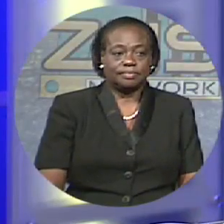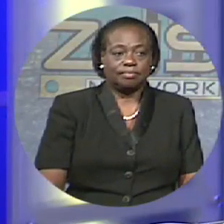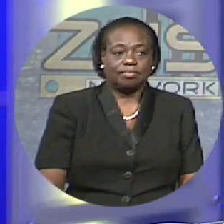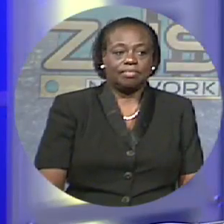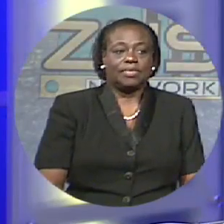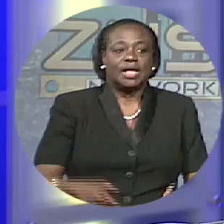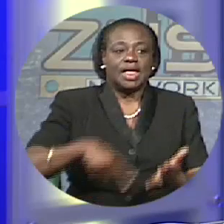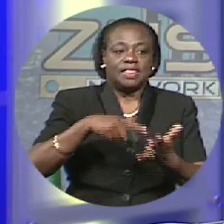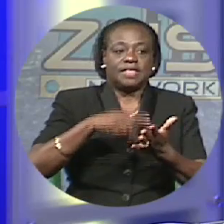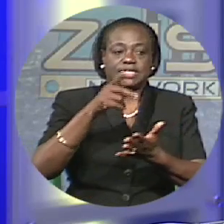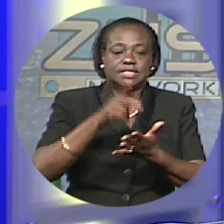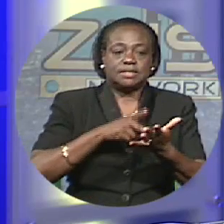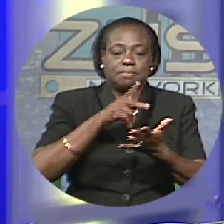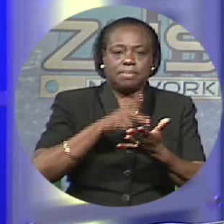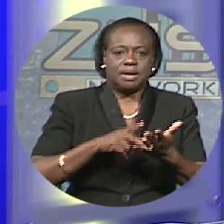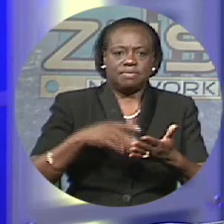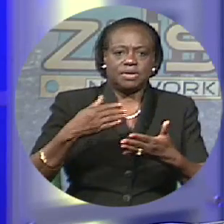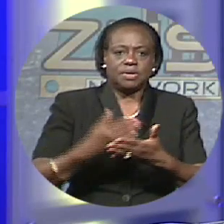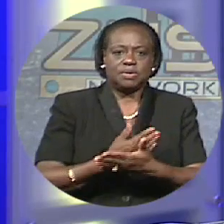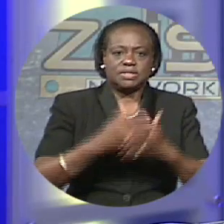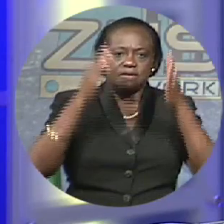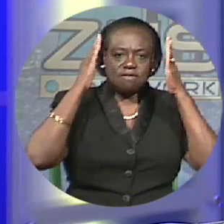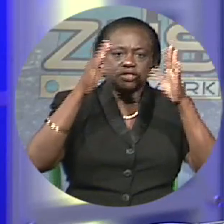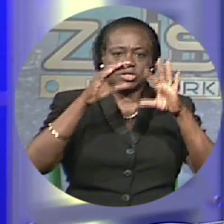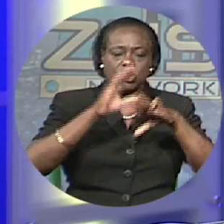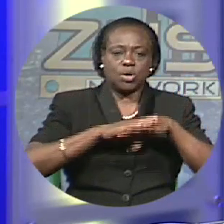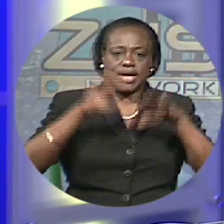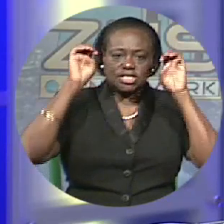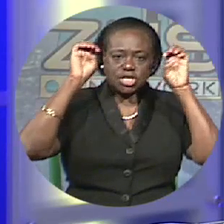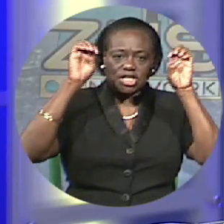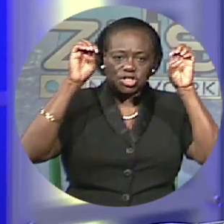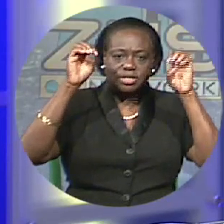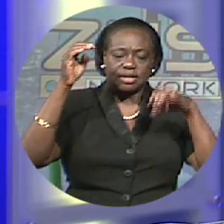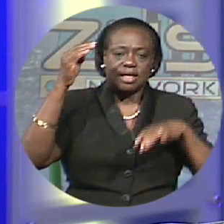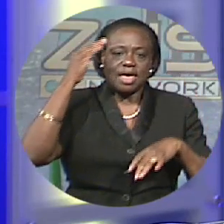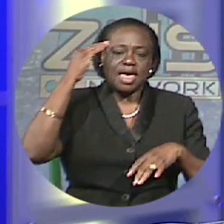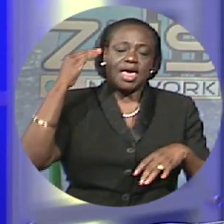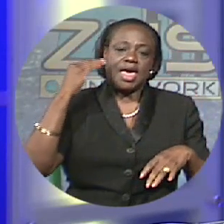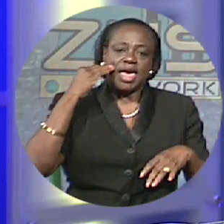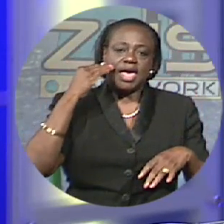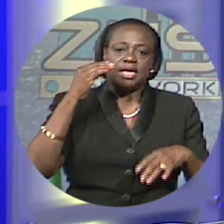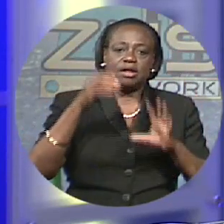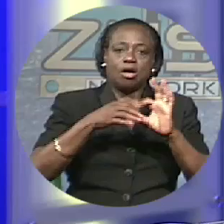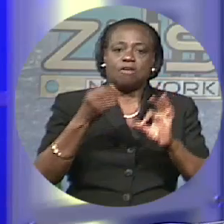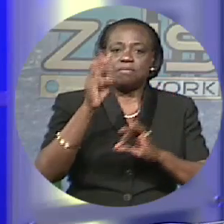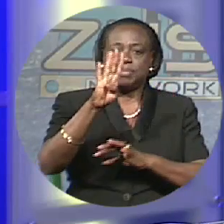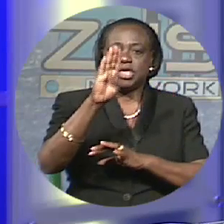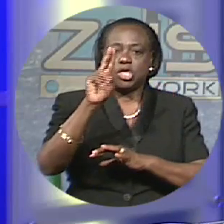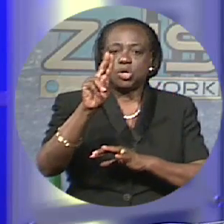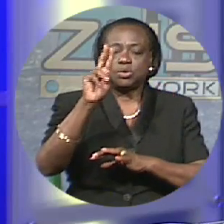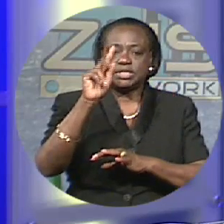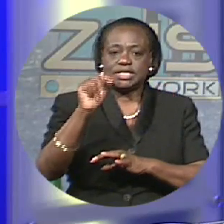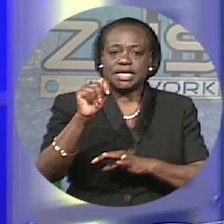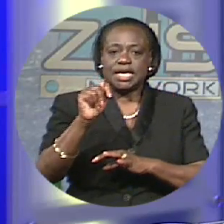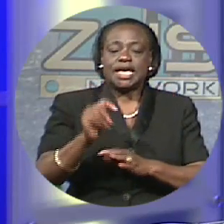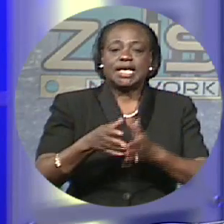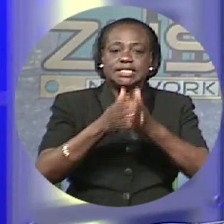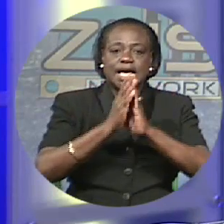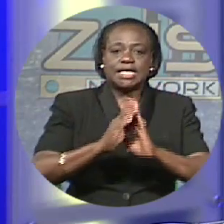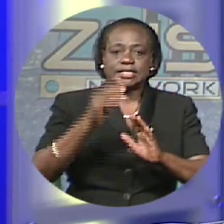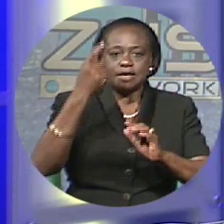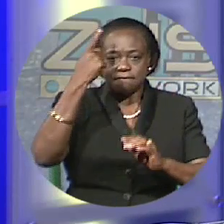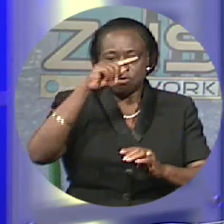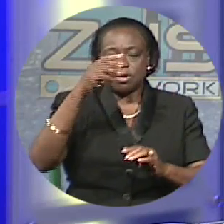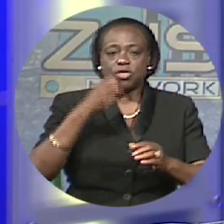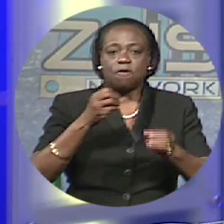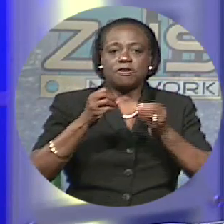This segment of the news focuses on education. Head of the Bahamas Union of Teachers is calling on education officials to stop waiting until the last